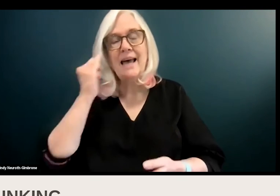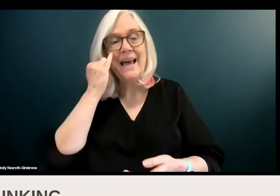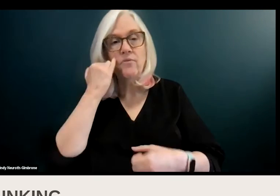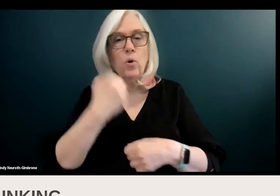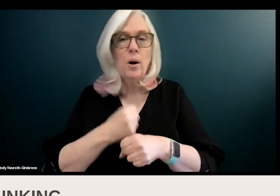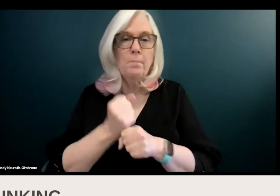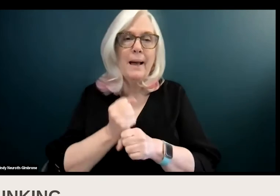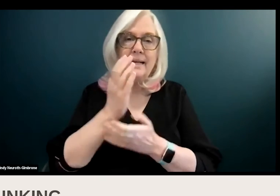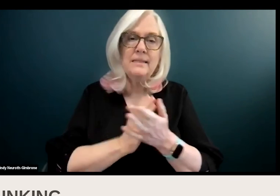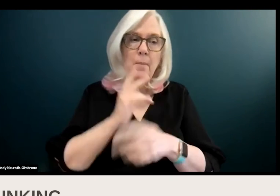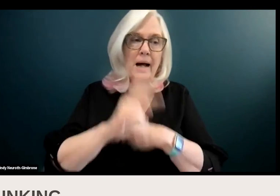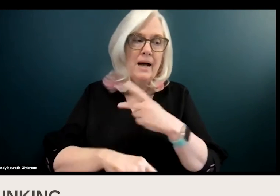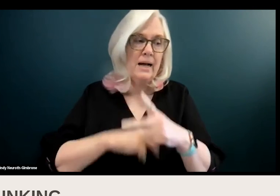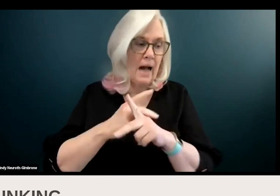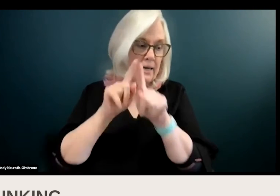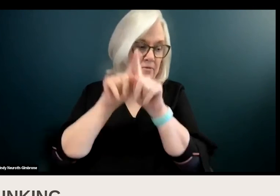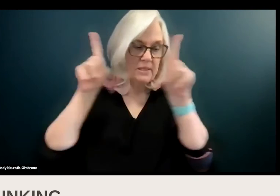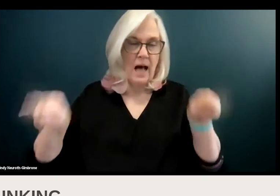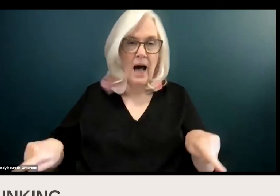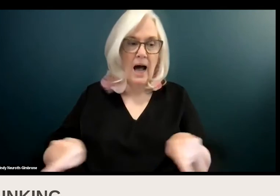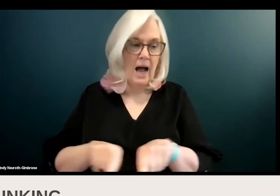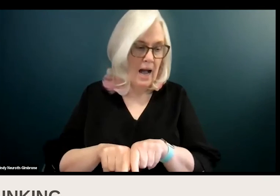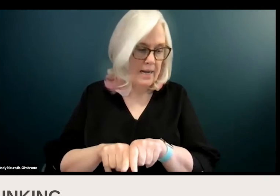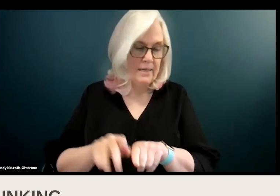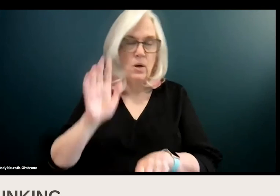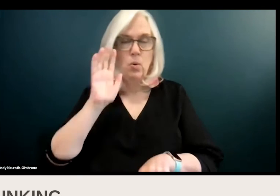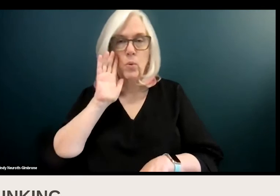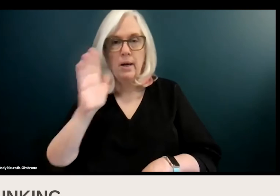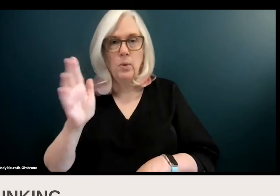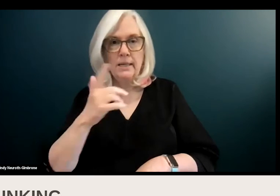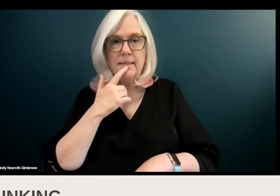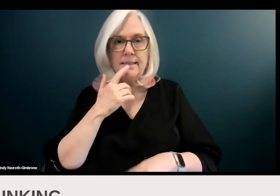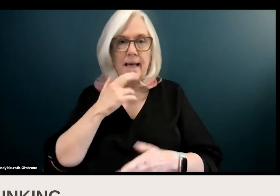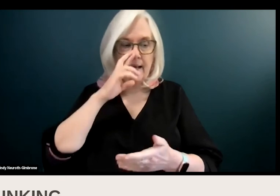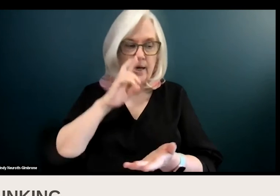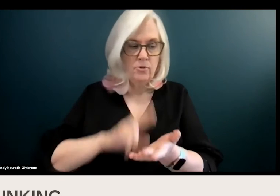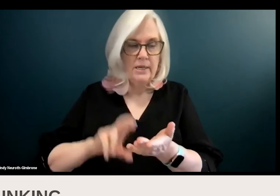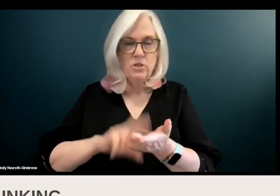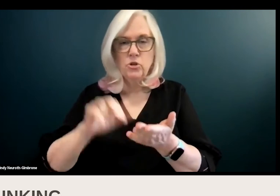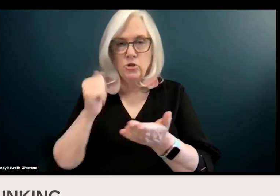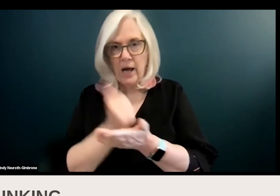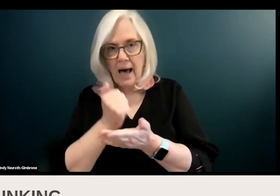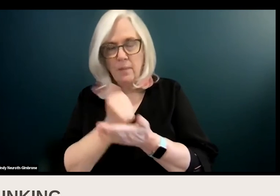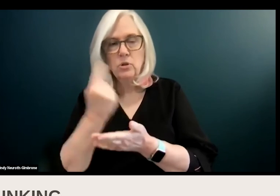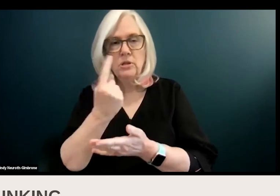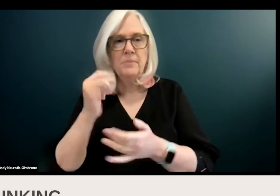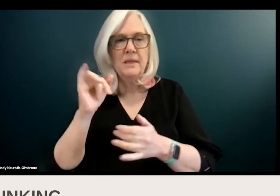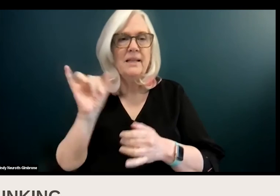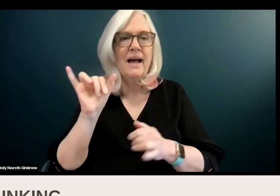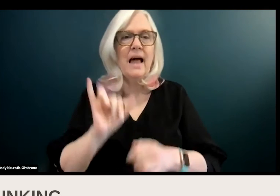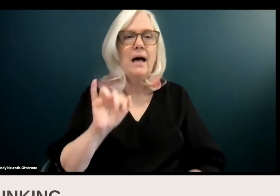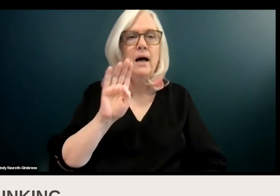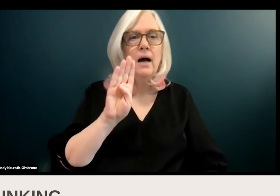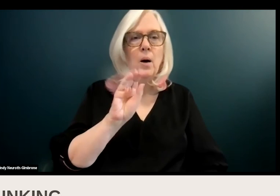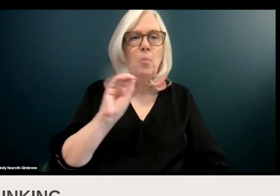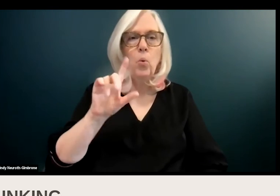write reference help. We might do research help or something along those lines. Boolean terms. Those